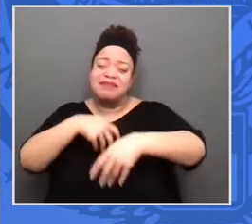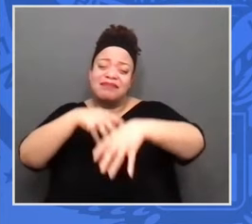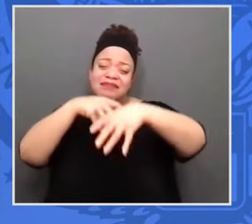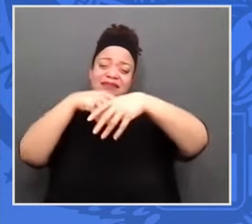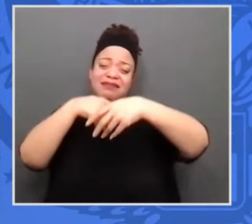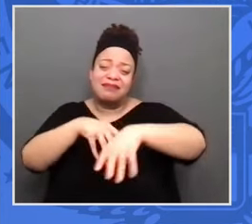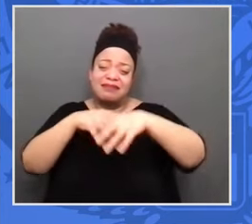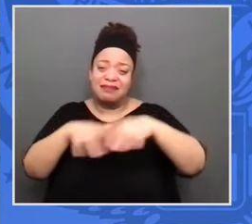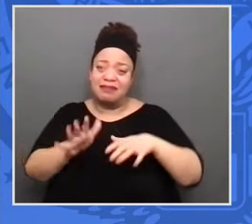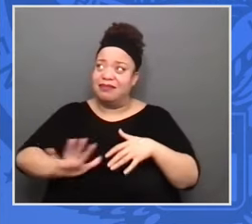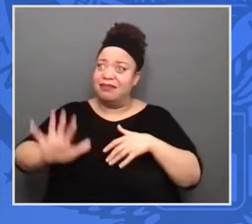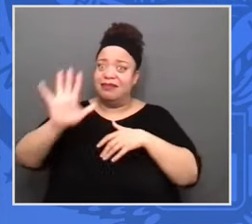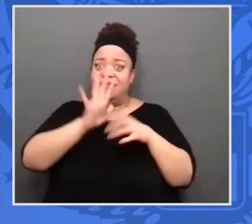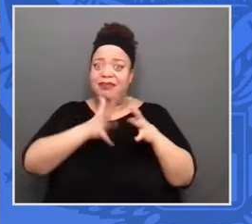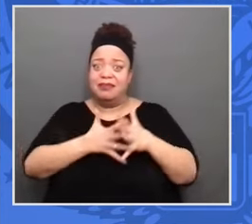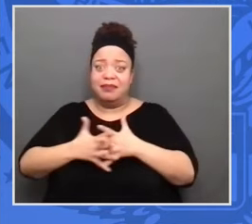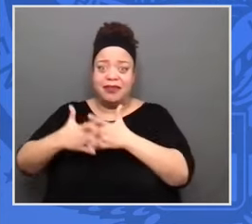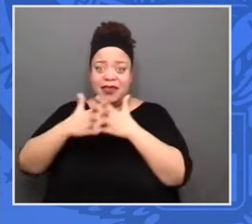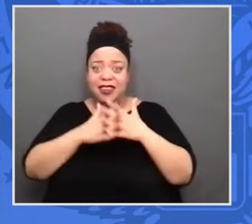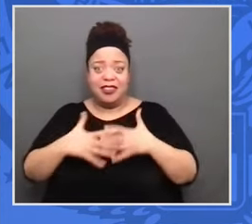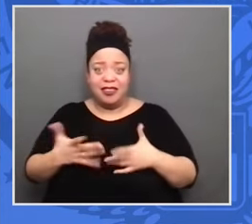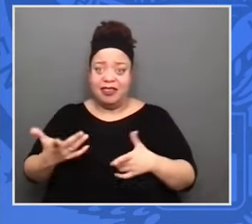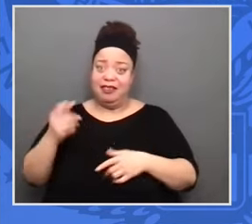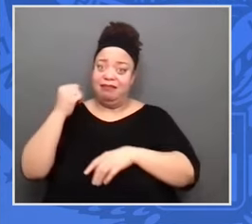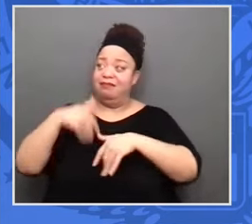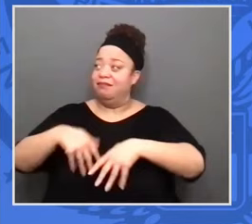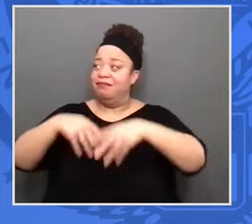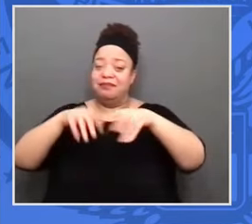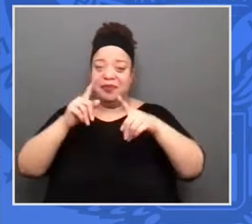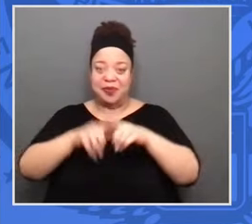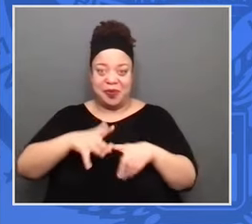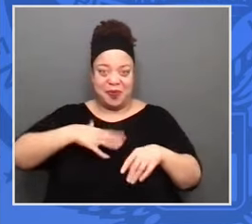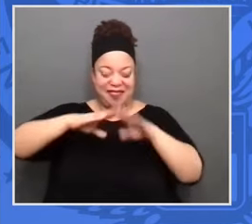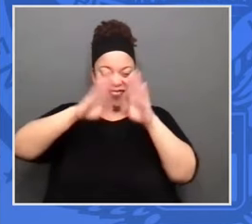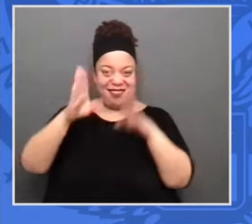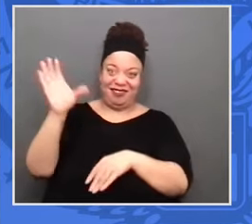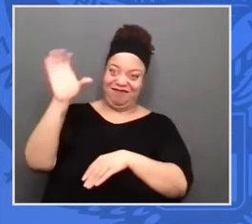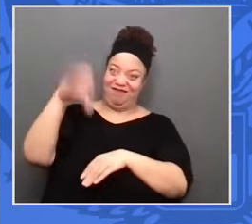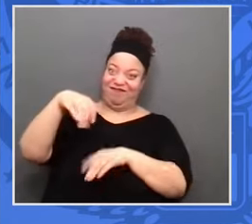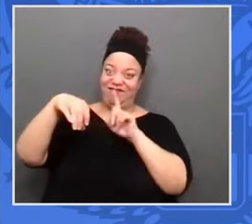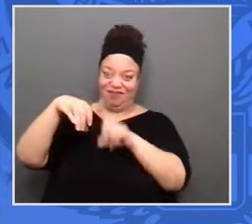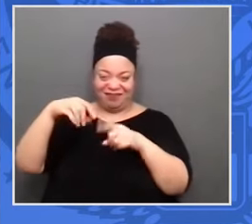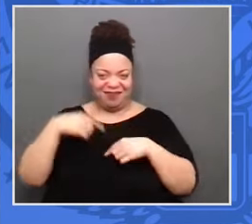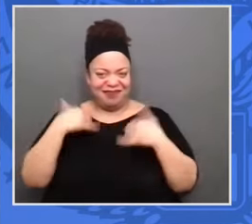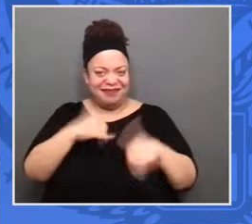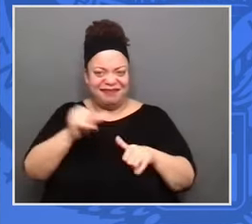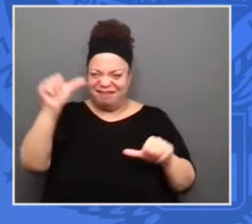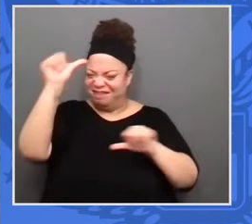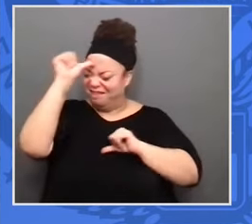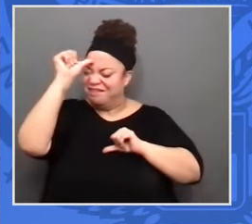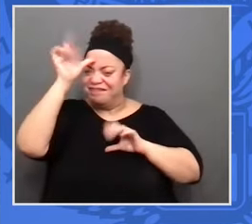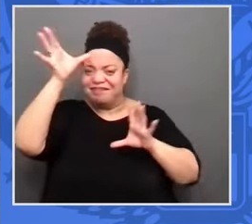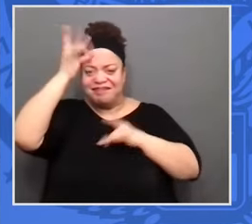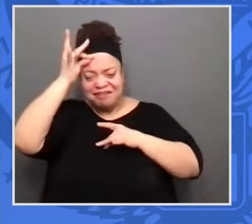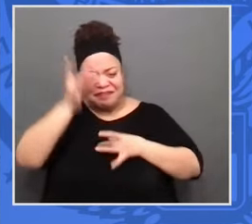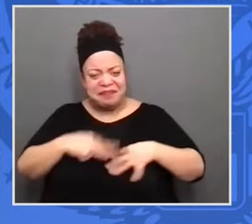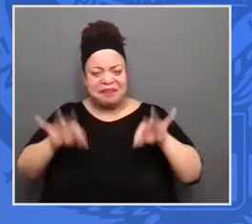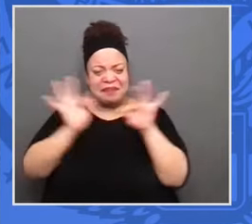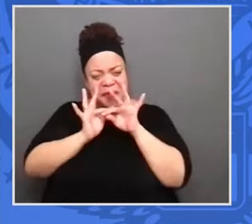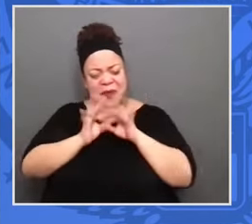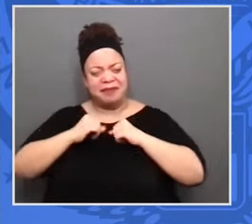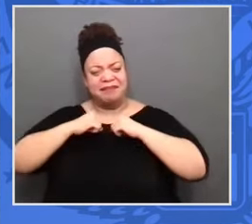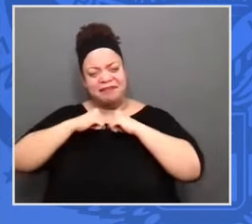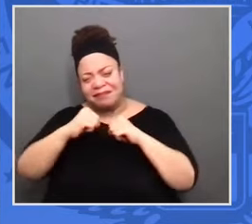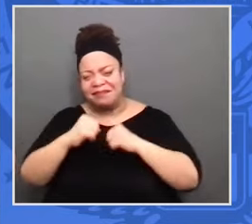as citizens to protect and build a more inclusive democracy every day. I, Joseph Robinette Biden Jr.,